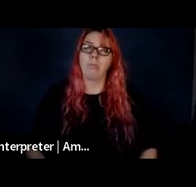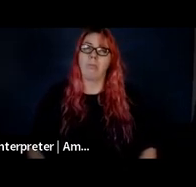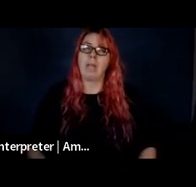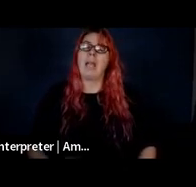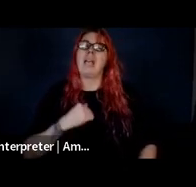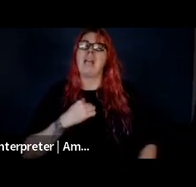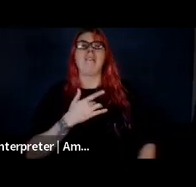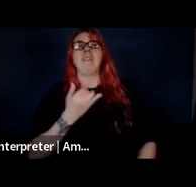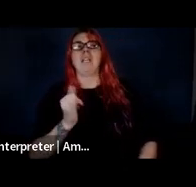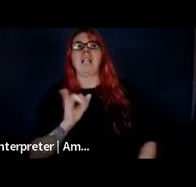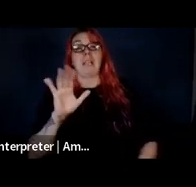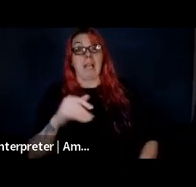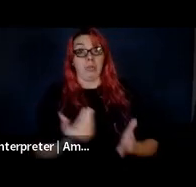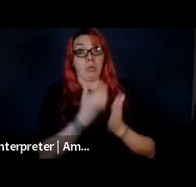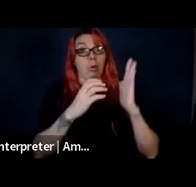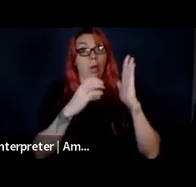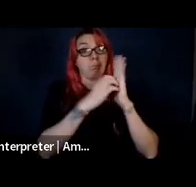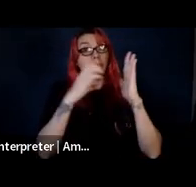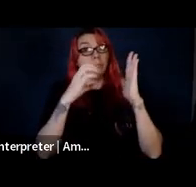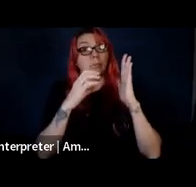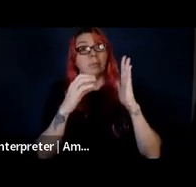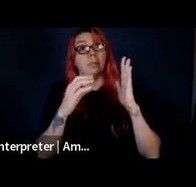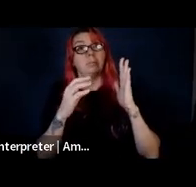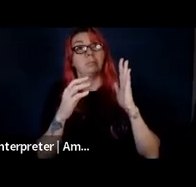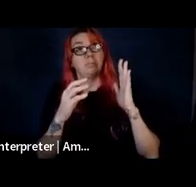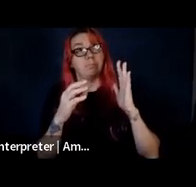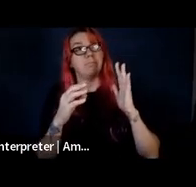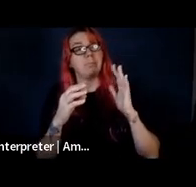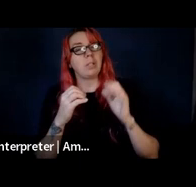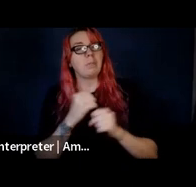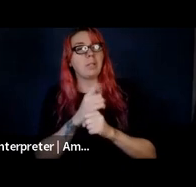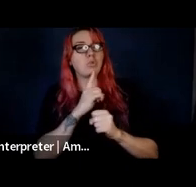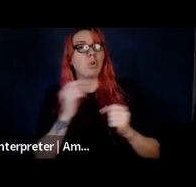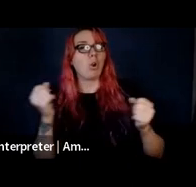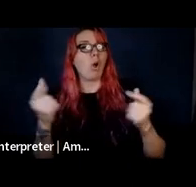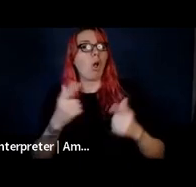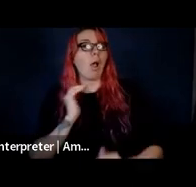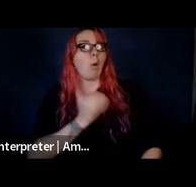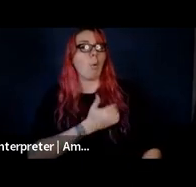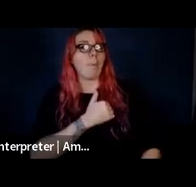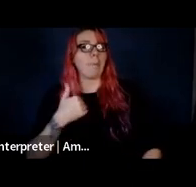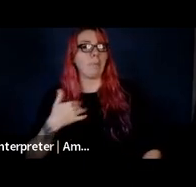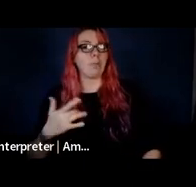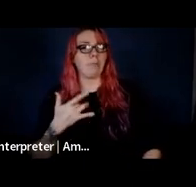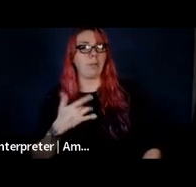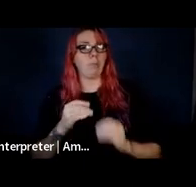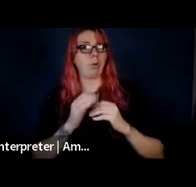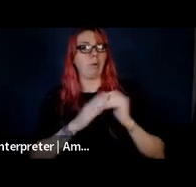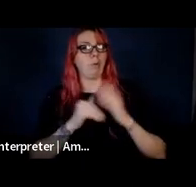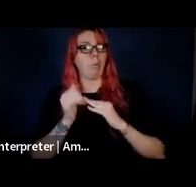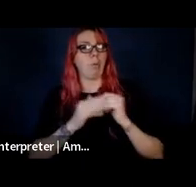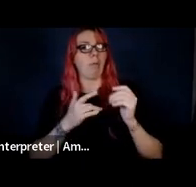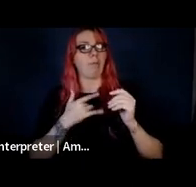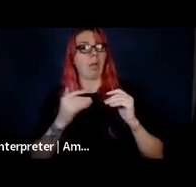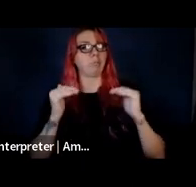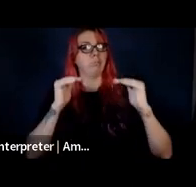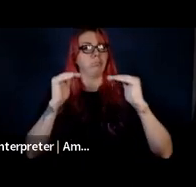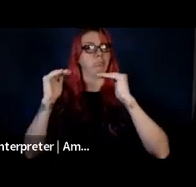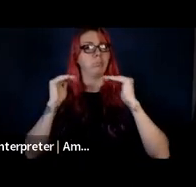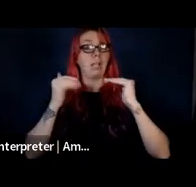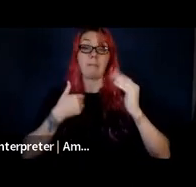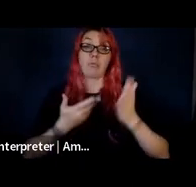helps level the playing field in terms of empowering our members in those kinds of situations. Thank